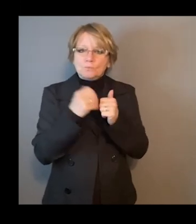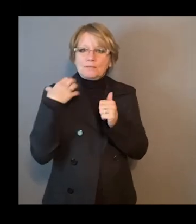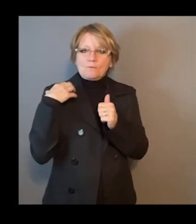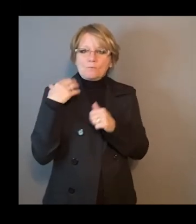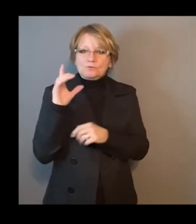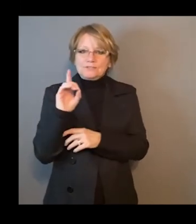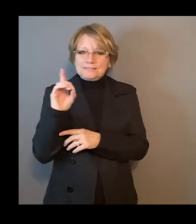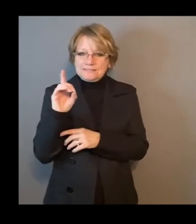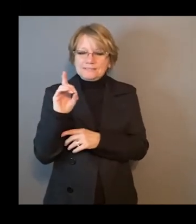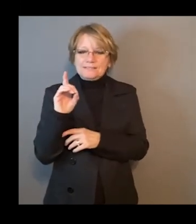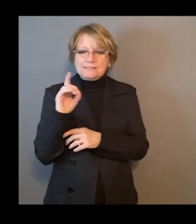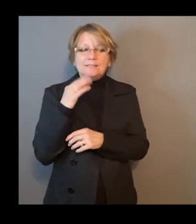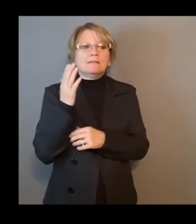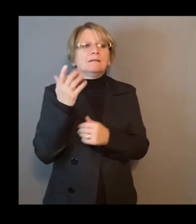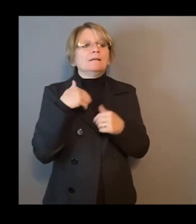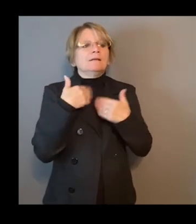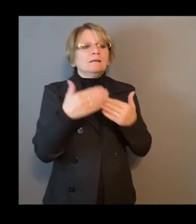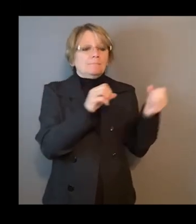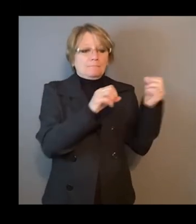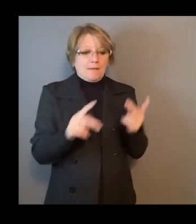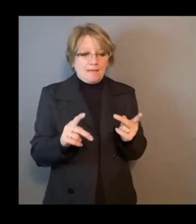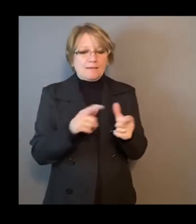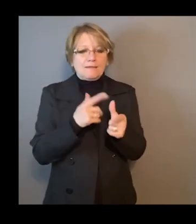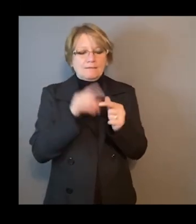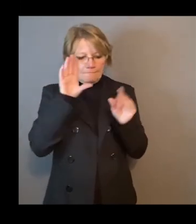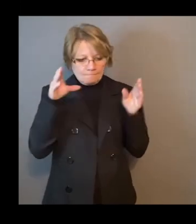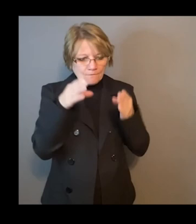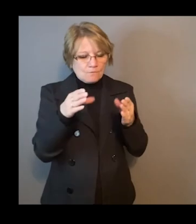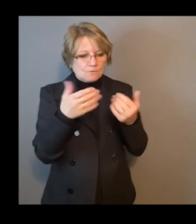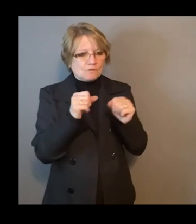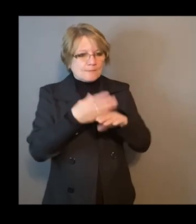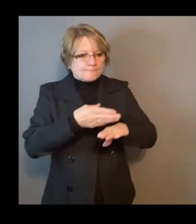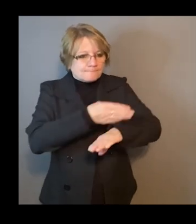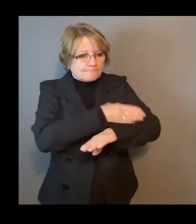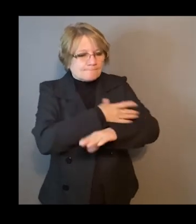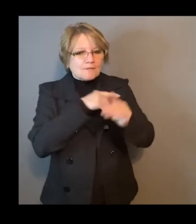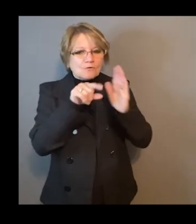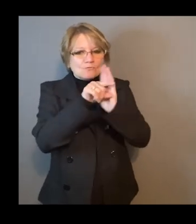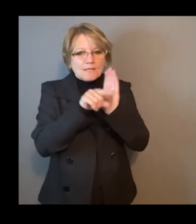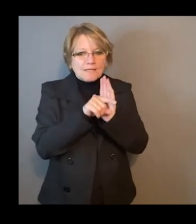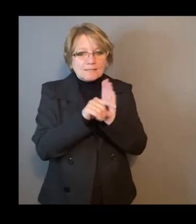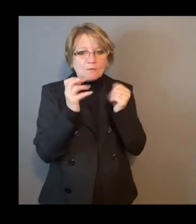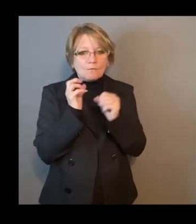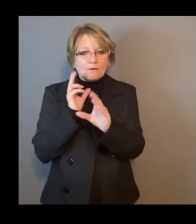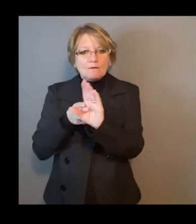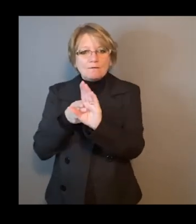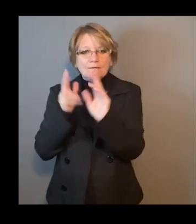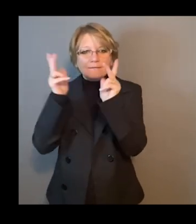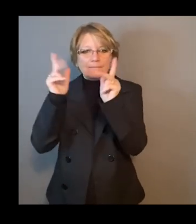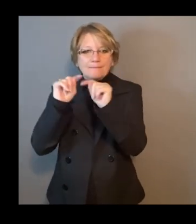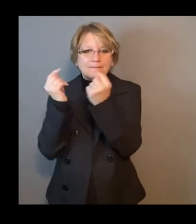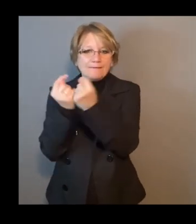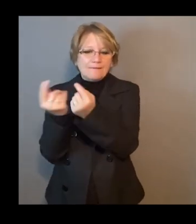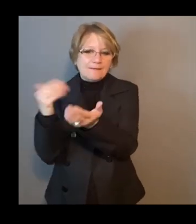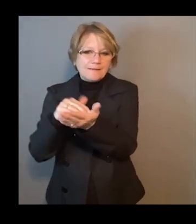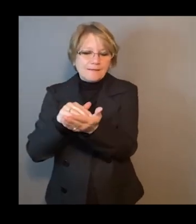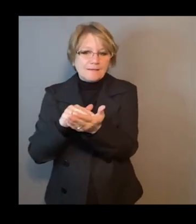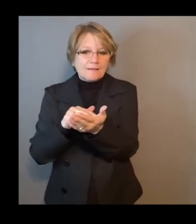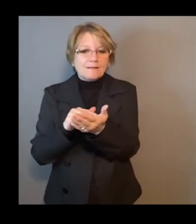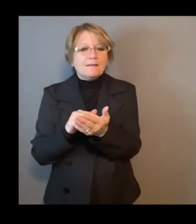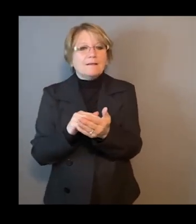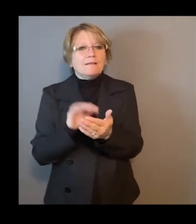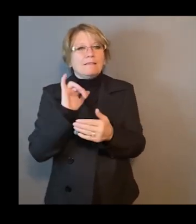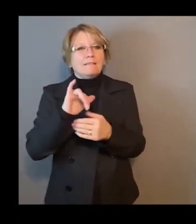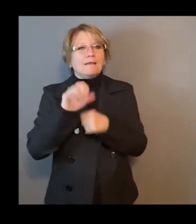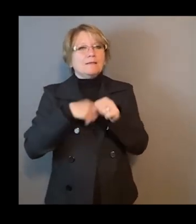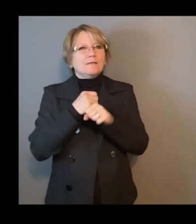coming back. My next year back, I'm working on my grades to get back on the basketball team. But at this time, it was like